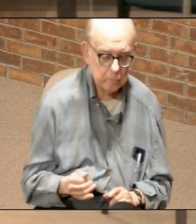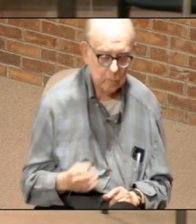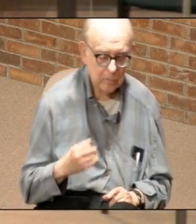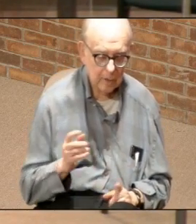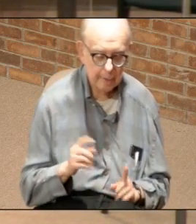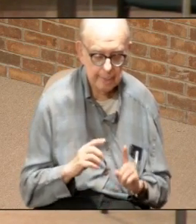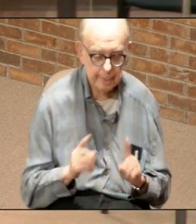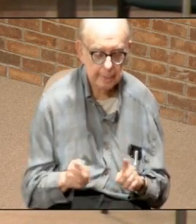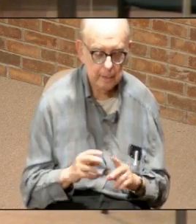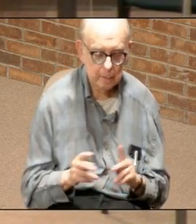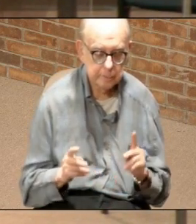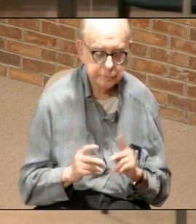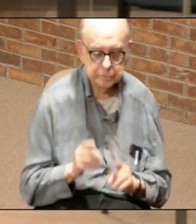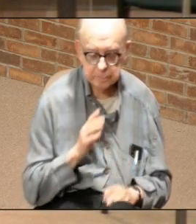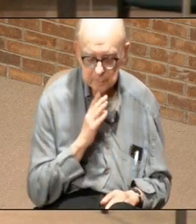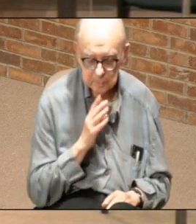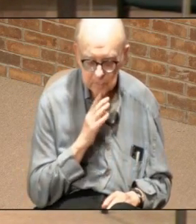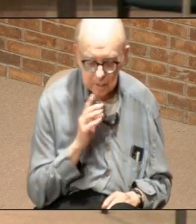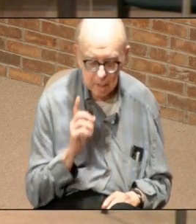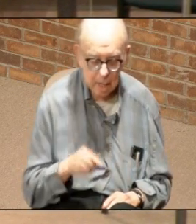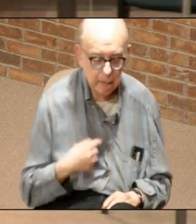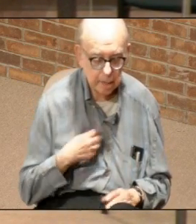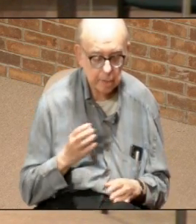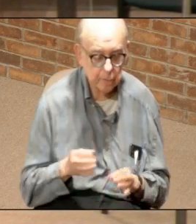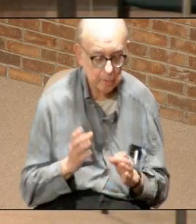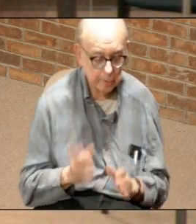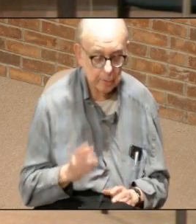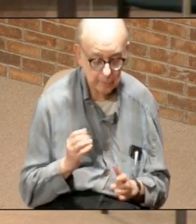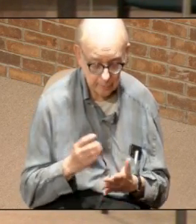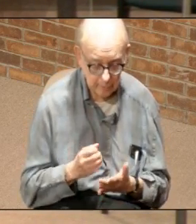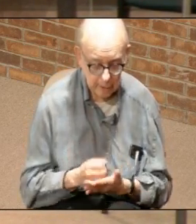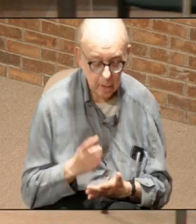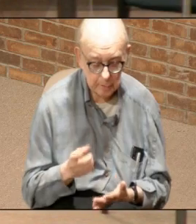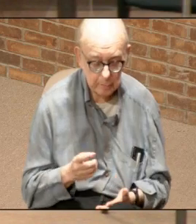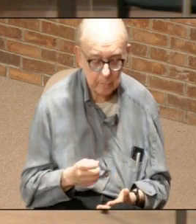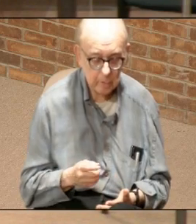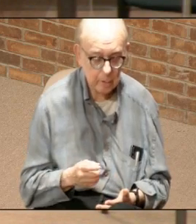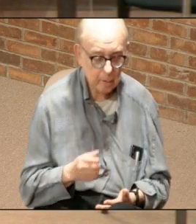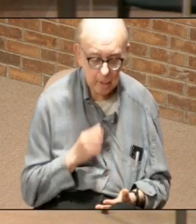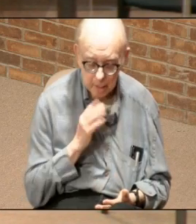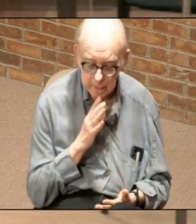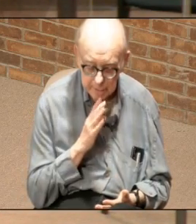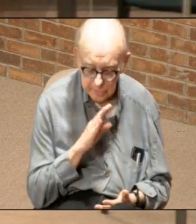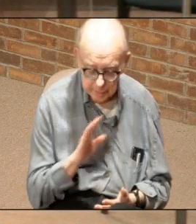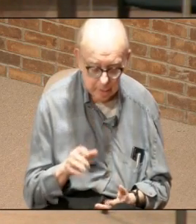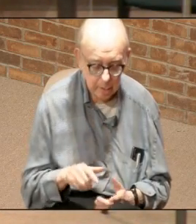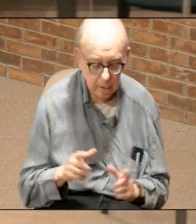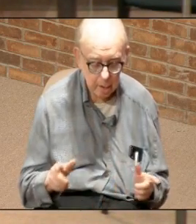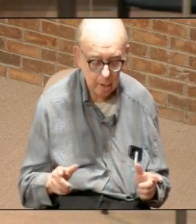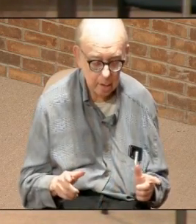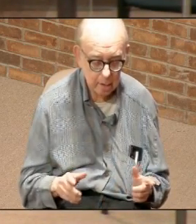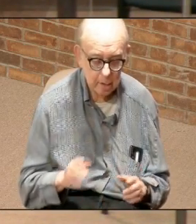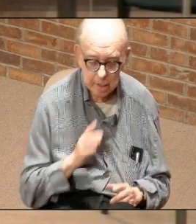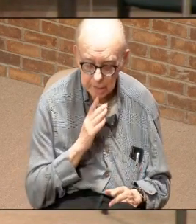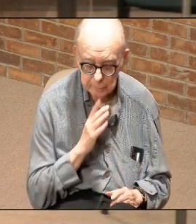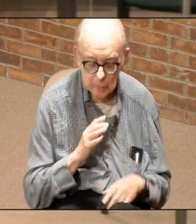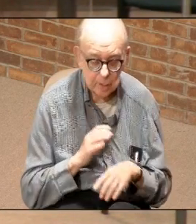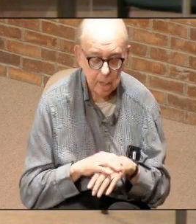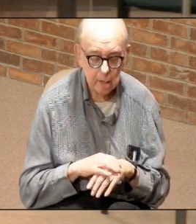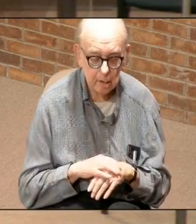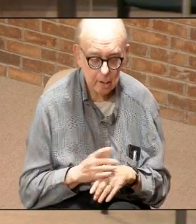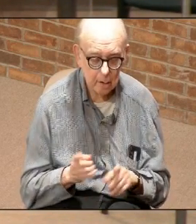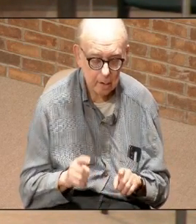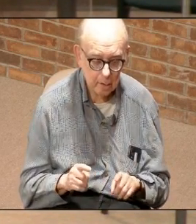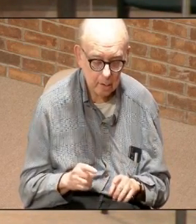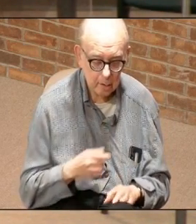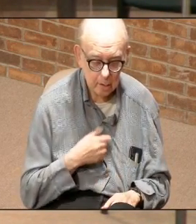Because when he went places to speak, he had an interpreter for him. He didn't speak in their language, he spoke English. When